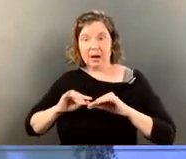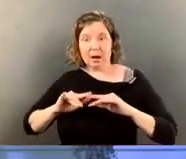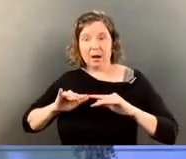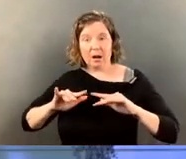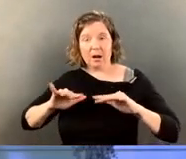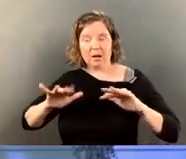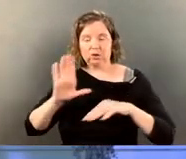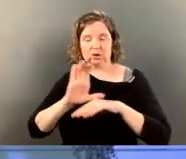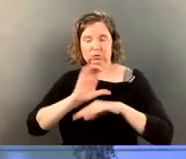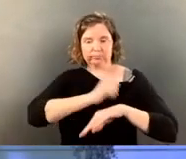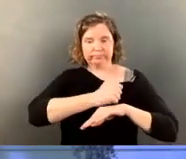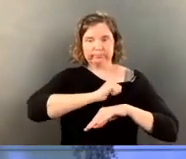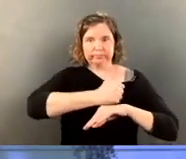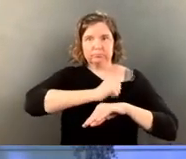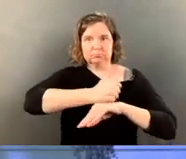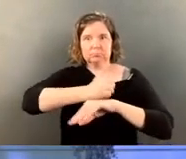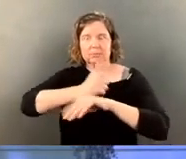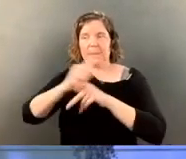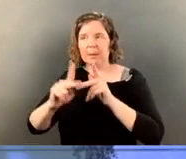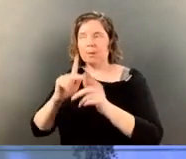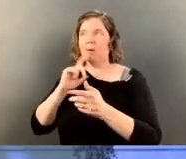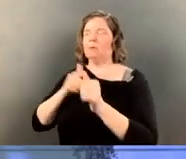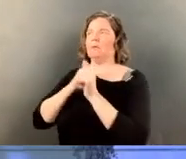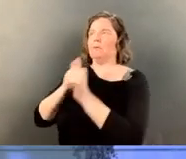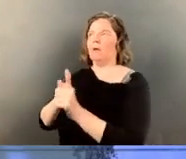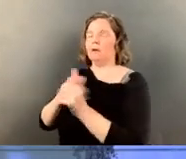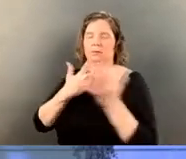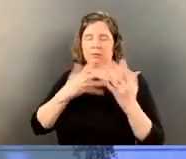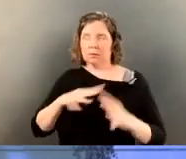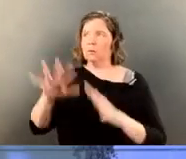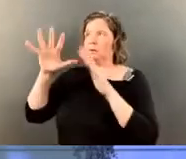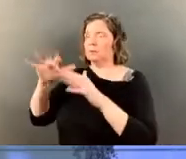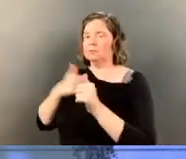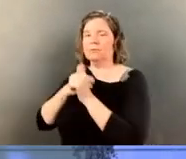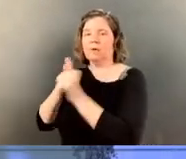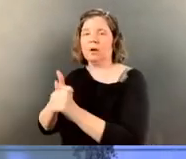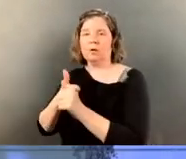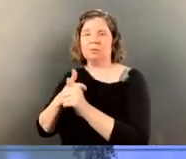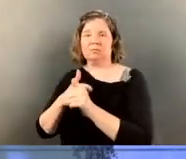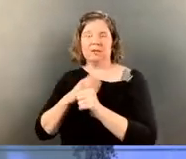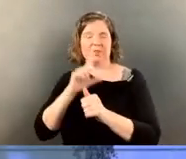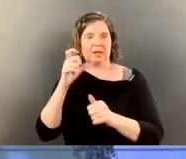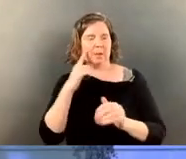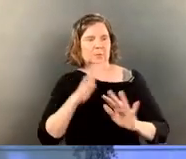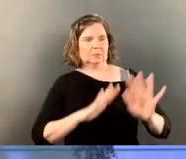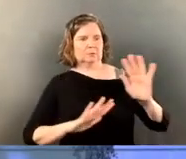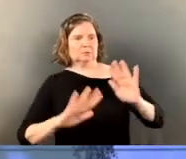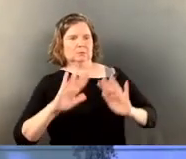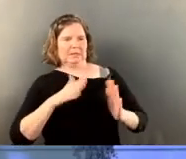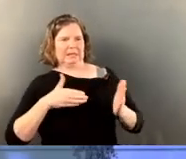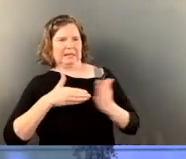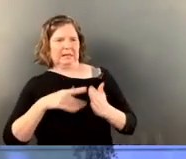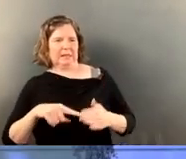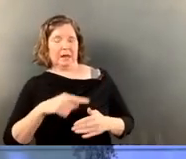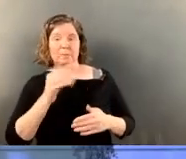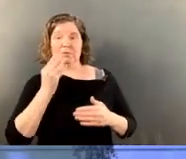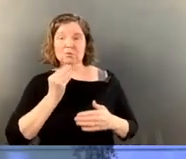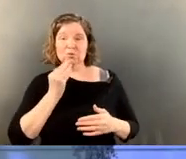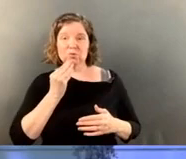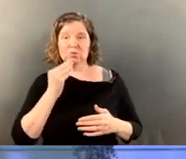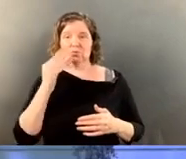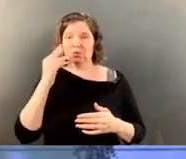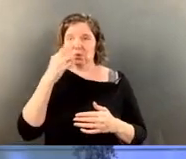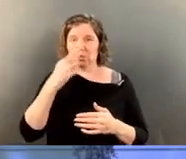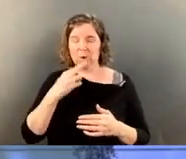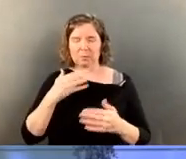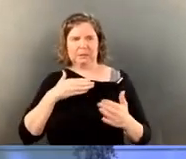and churches were planted all over the ancient world, that governments came against them, and the Jews and the Romans came against them. And it was not an easy thing to